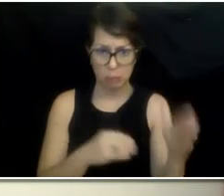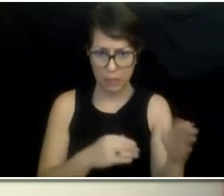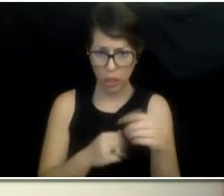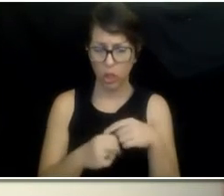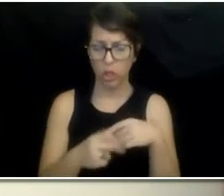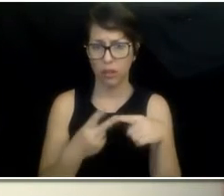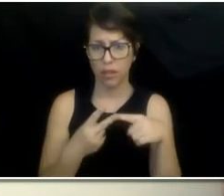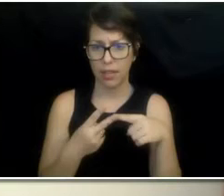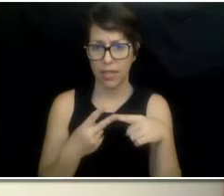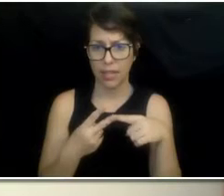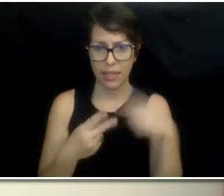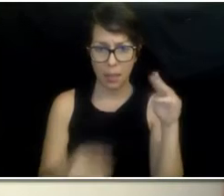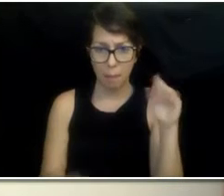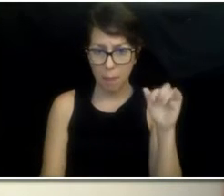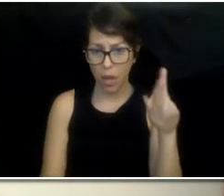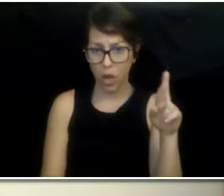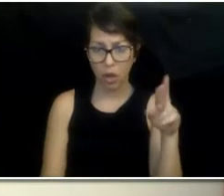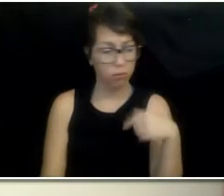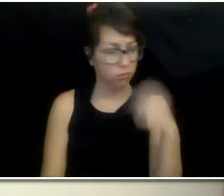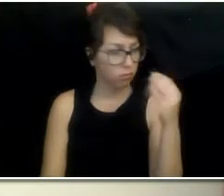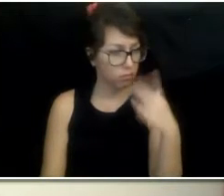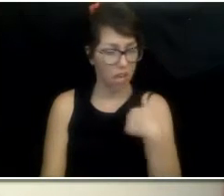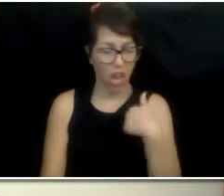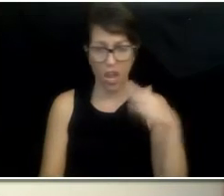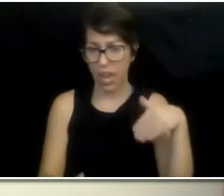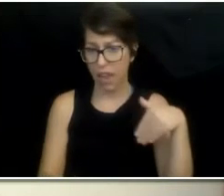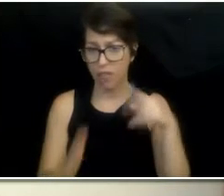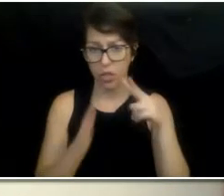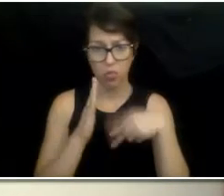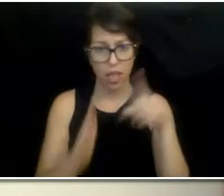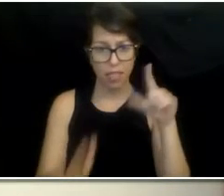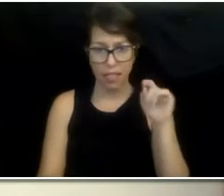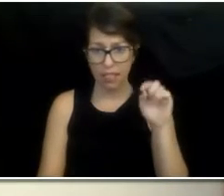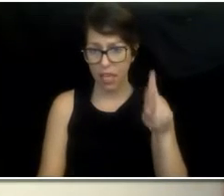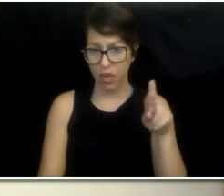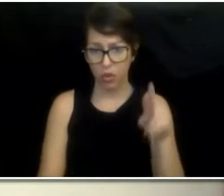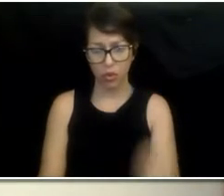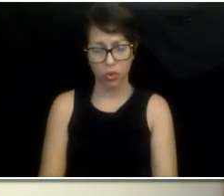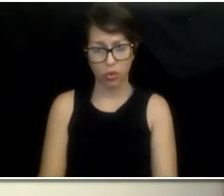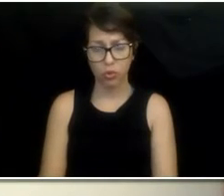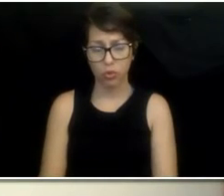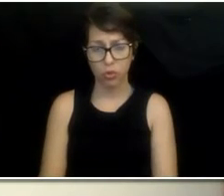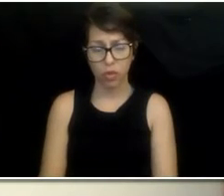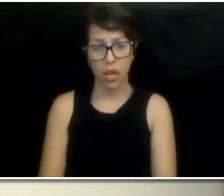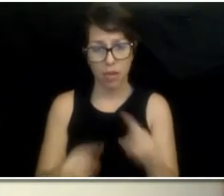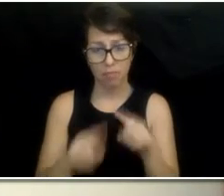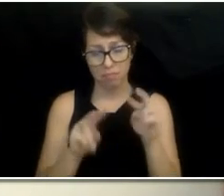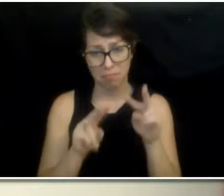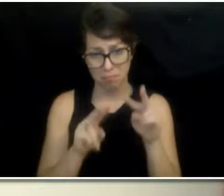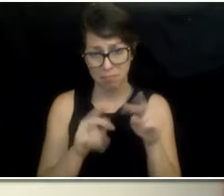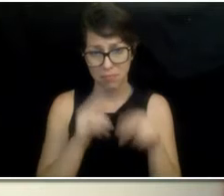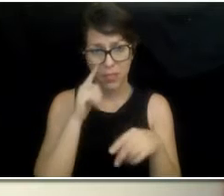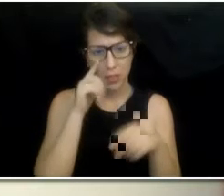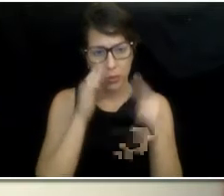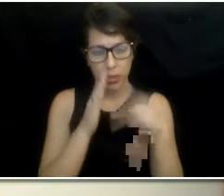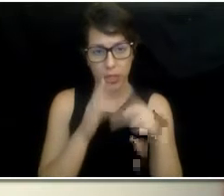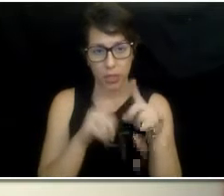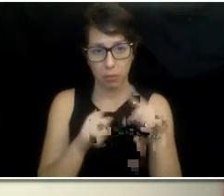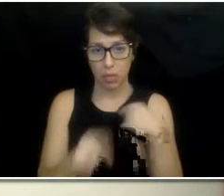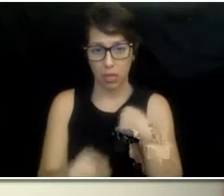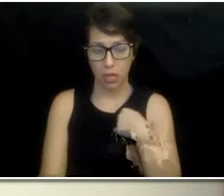a necessary budget I mean to keep New York City safe to keep uh New York York City at record crime